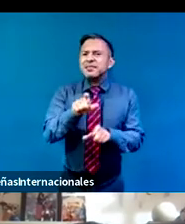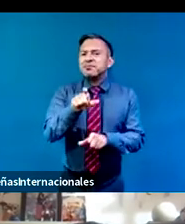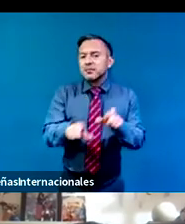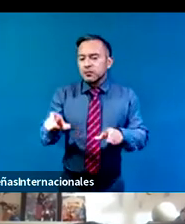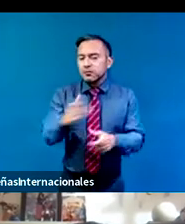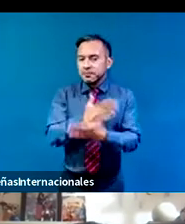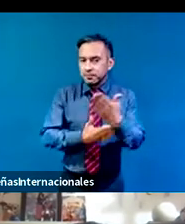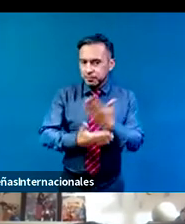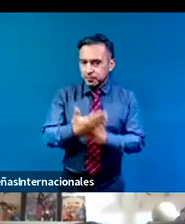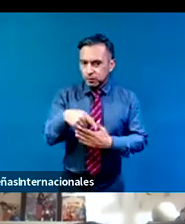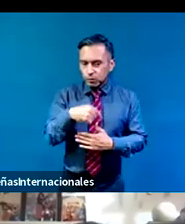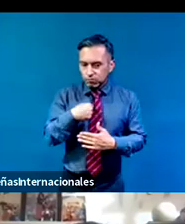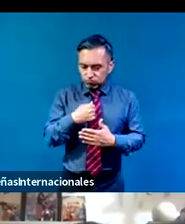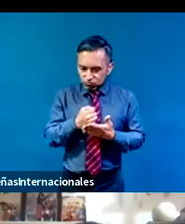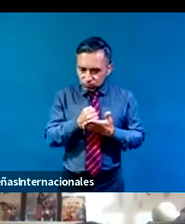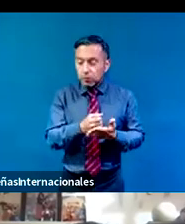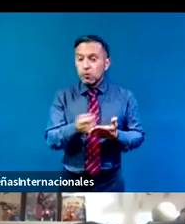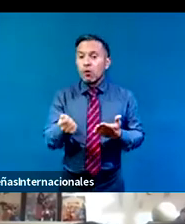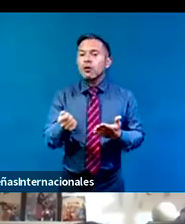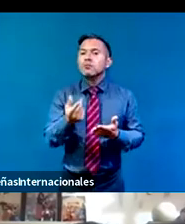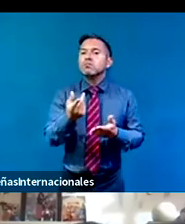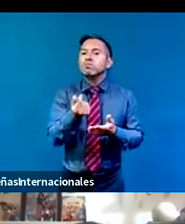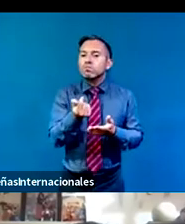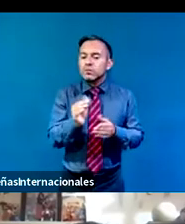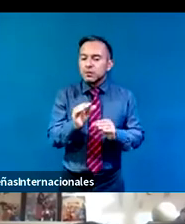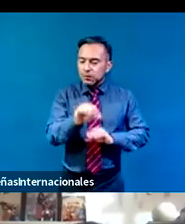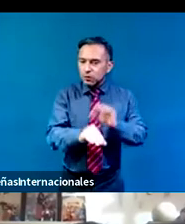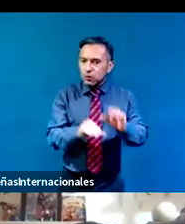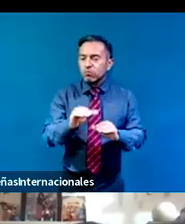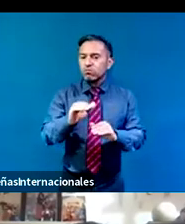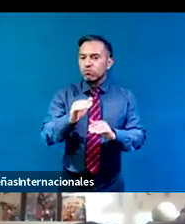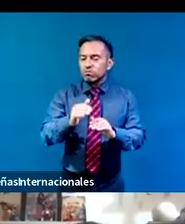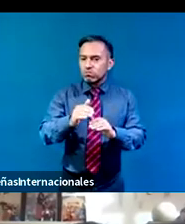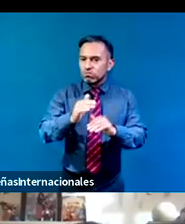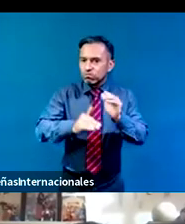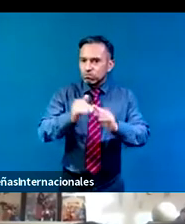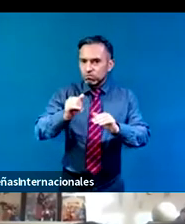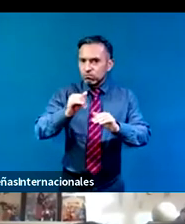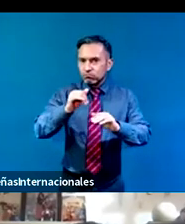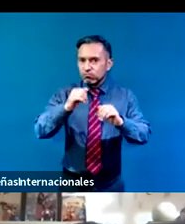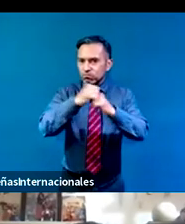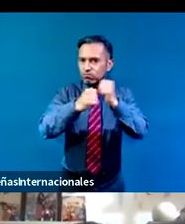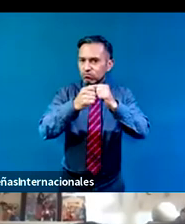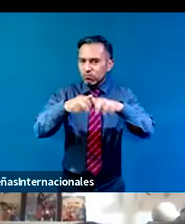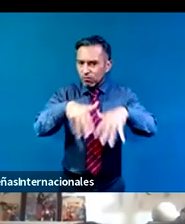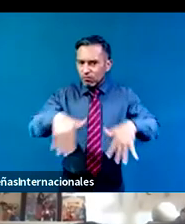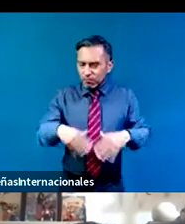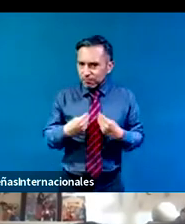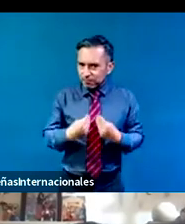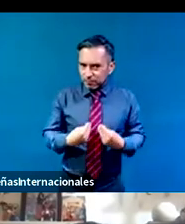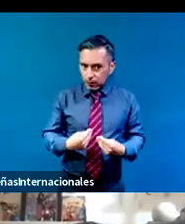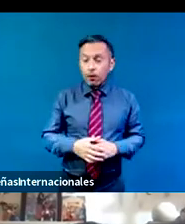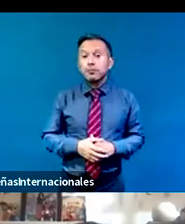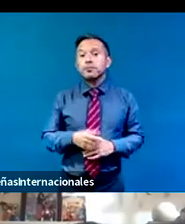infrastructure are going towards that? When we look at the action on decent work as well, women with